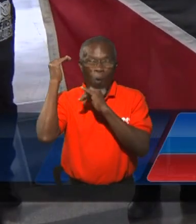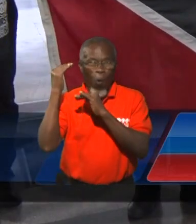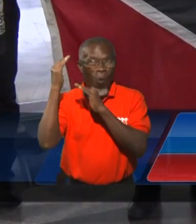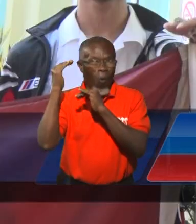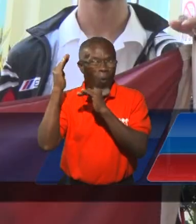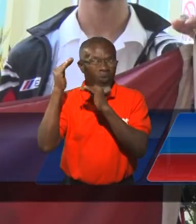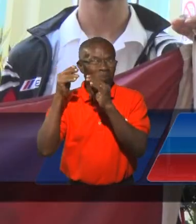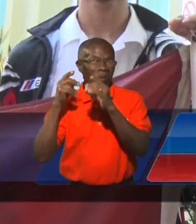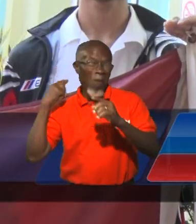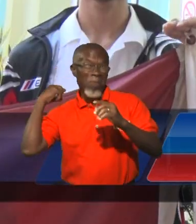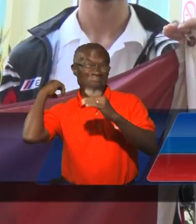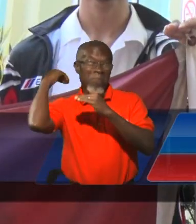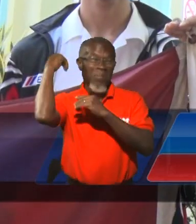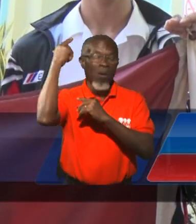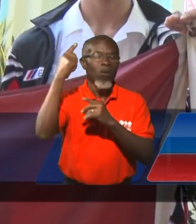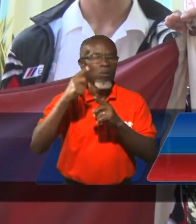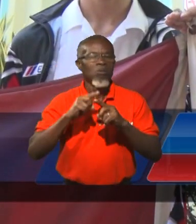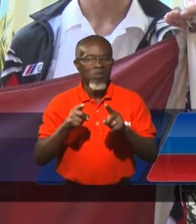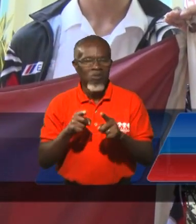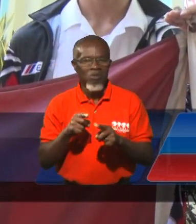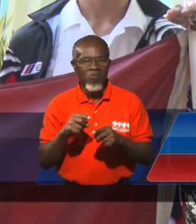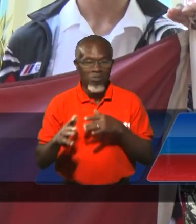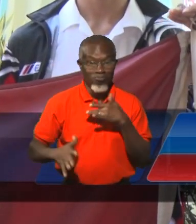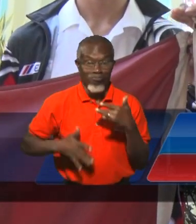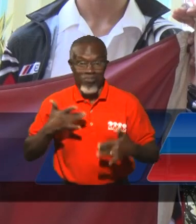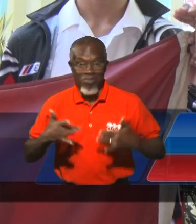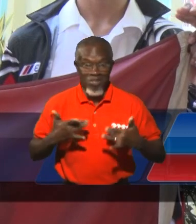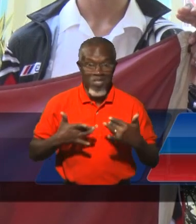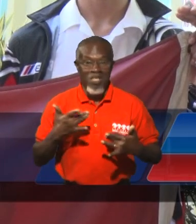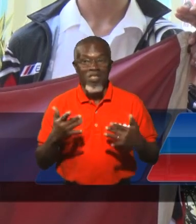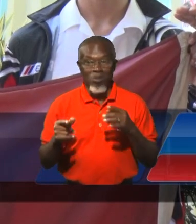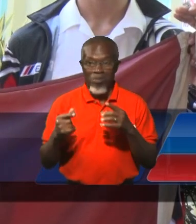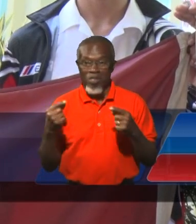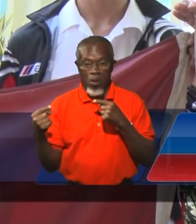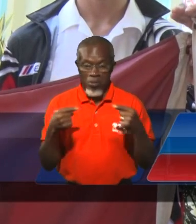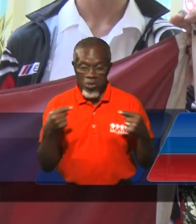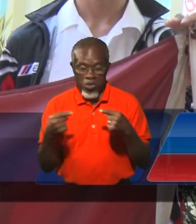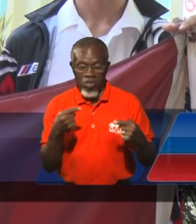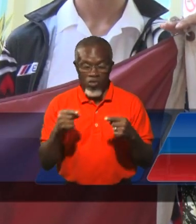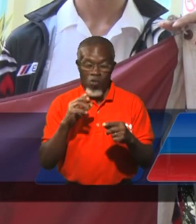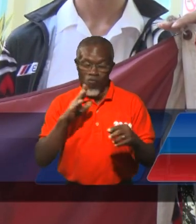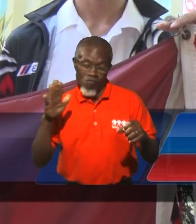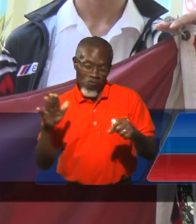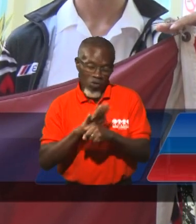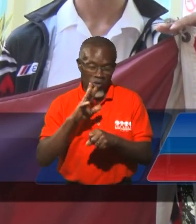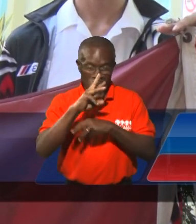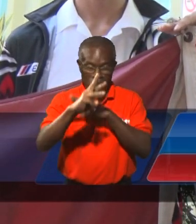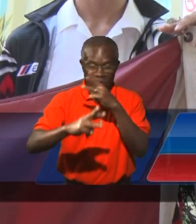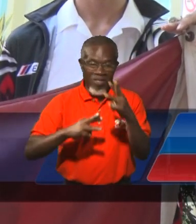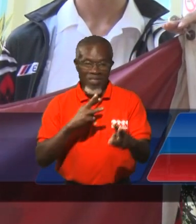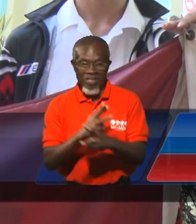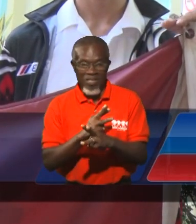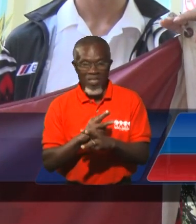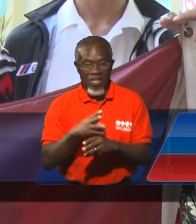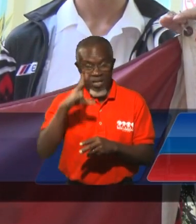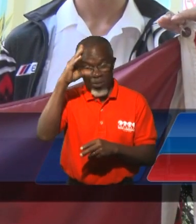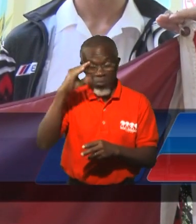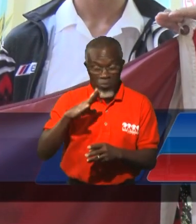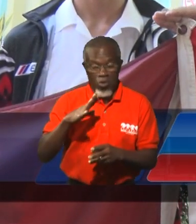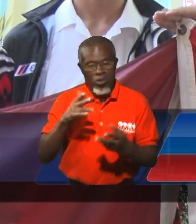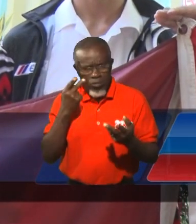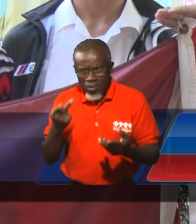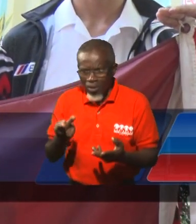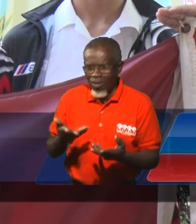I was ecstatic because, I mean, tearing the whole world, I mean, that's something to be excited about. And, you know, the boys at school really were proud and happy